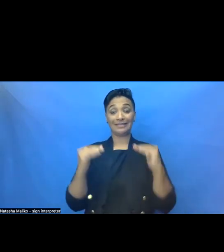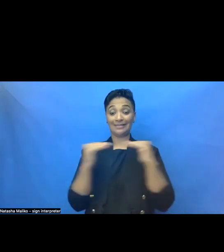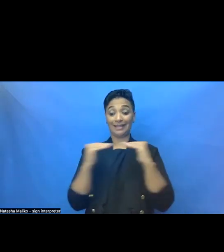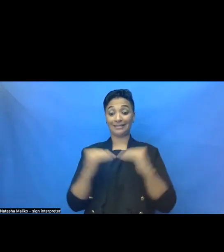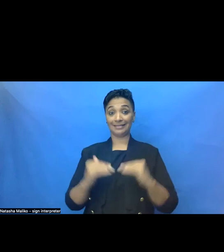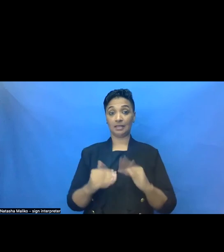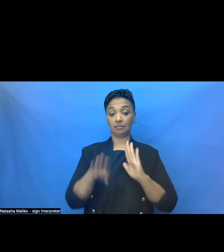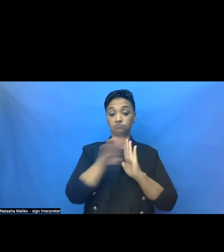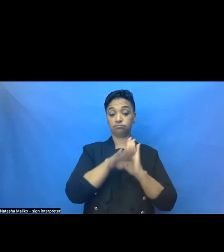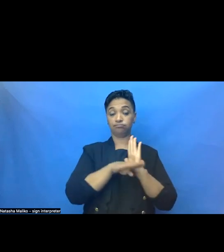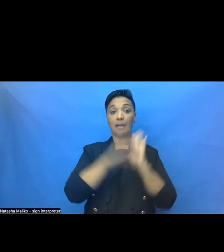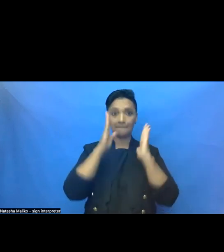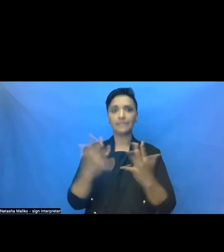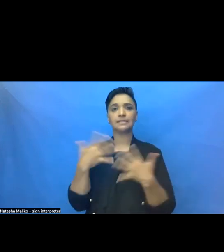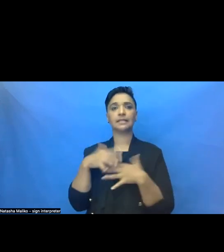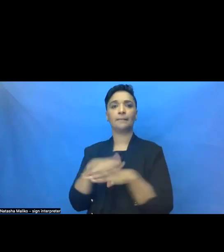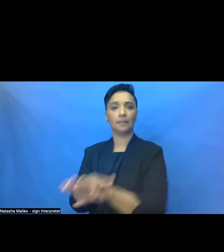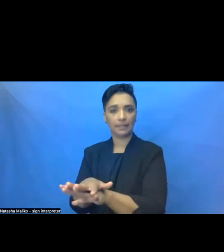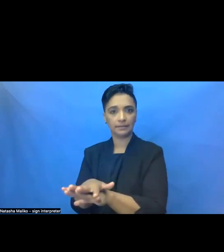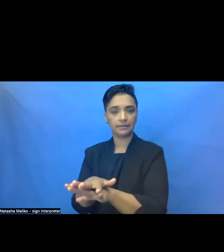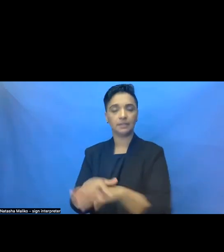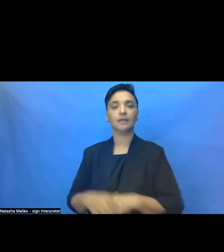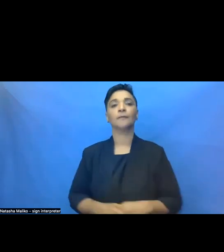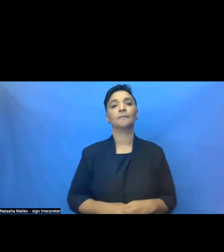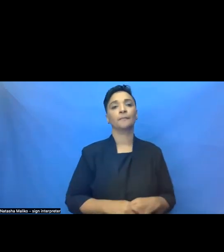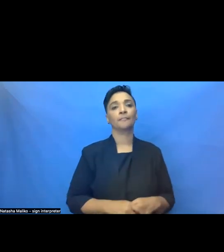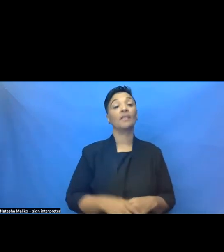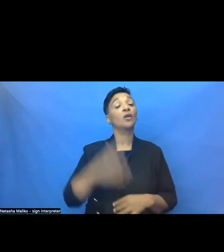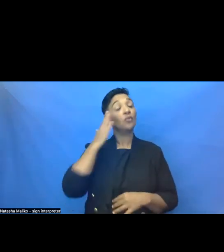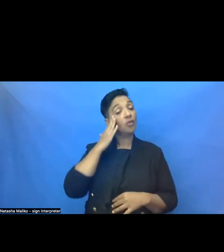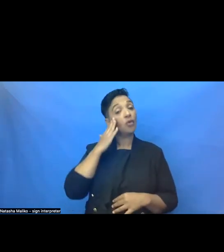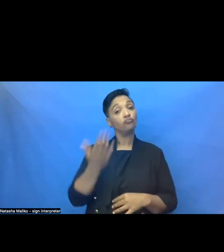are supported, and all governments